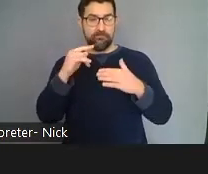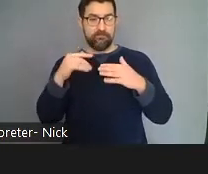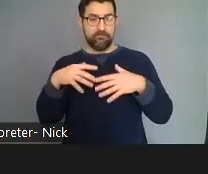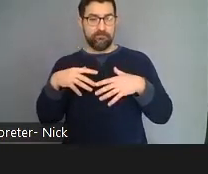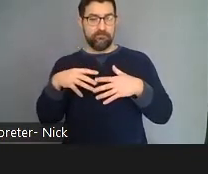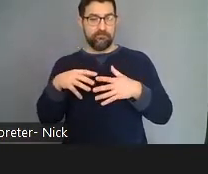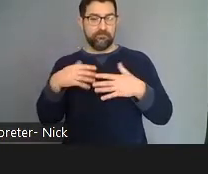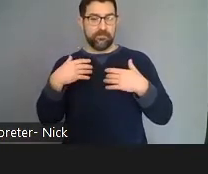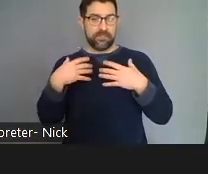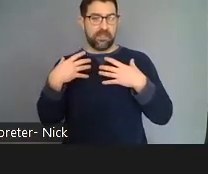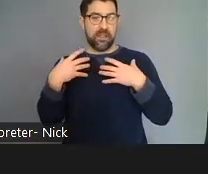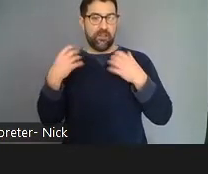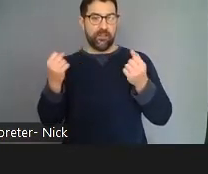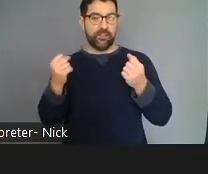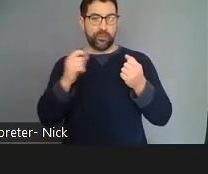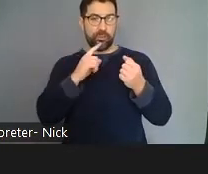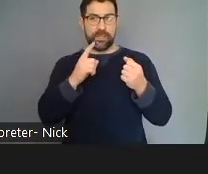of